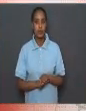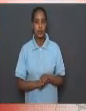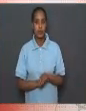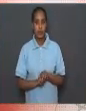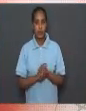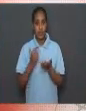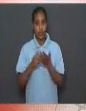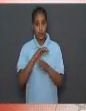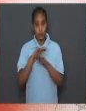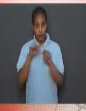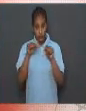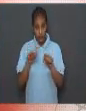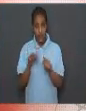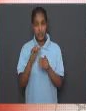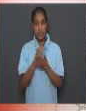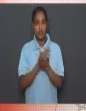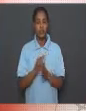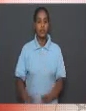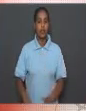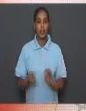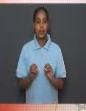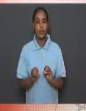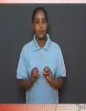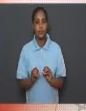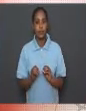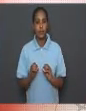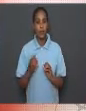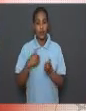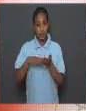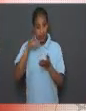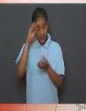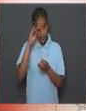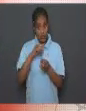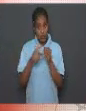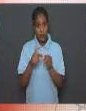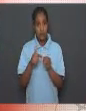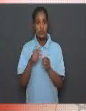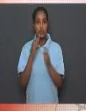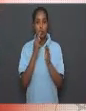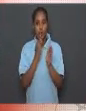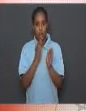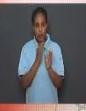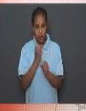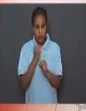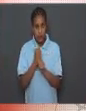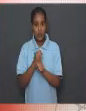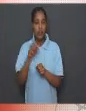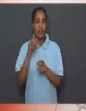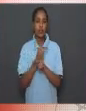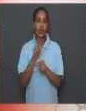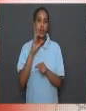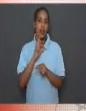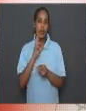That is all for today's lesson, students. We have learned about the production of natural